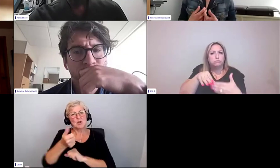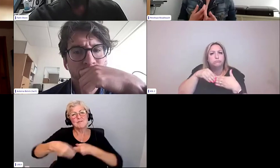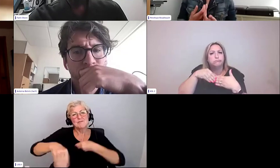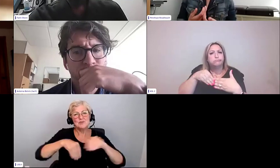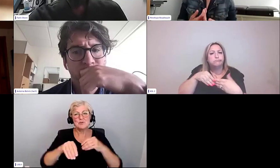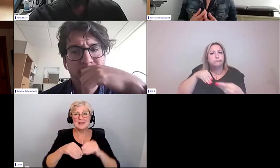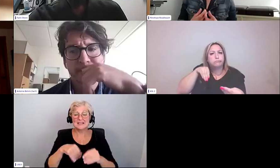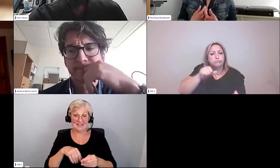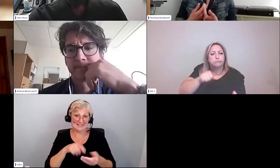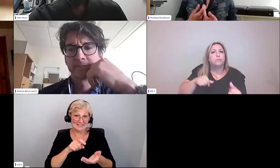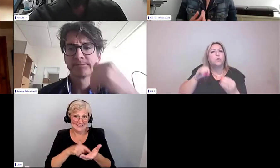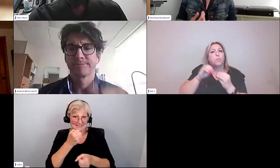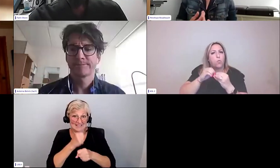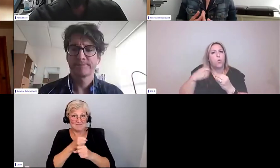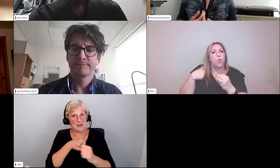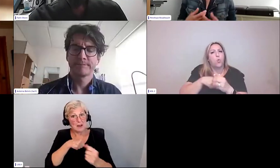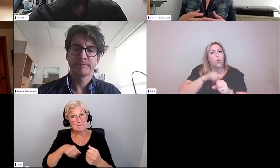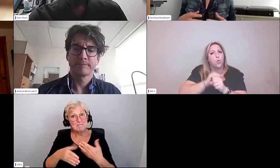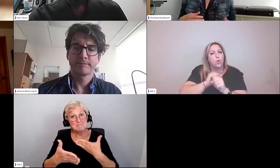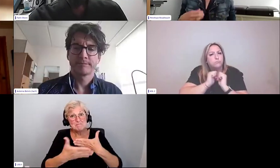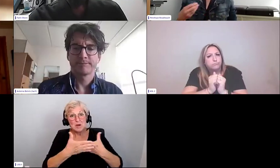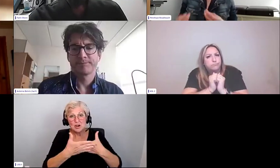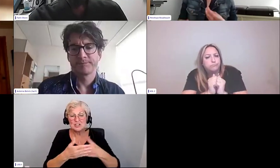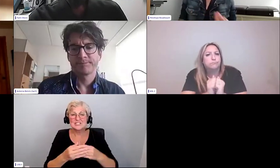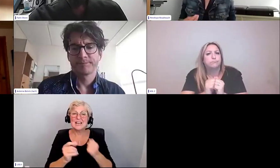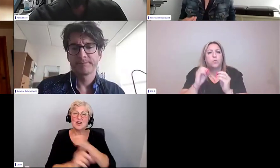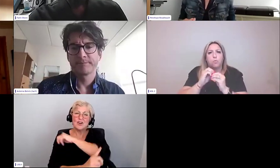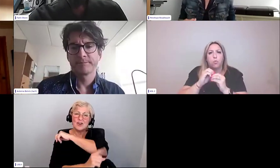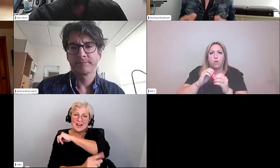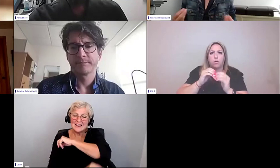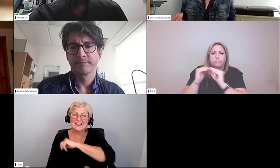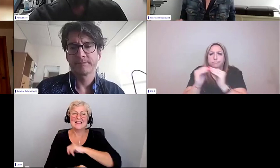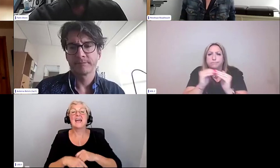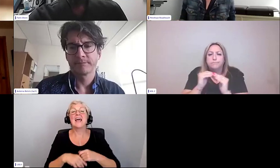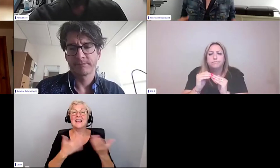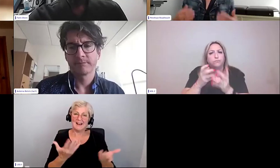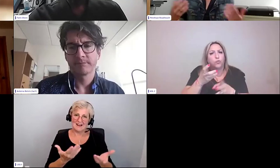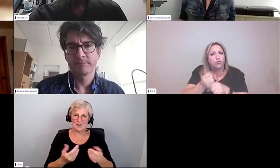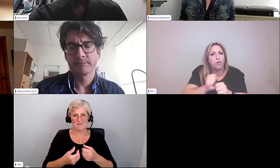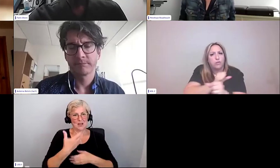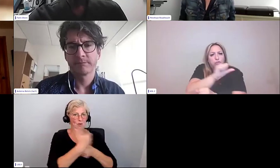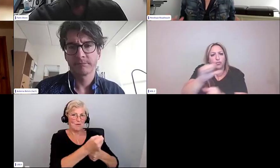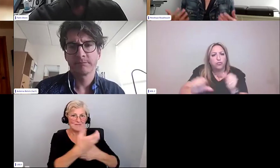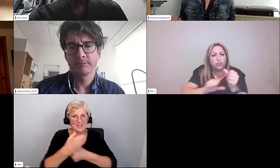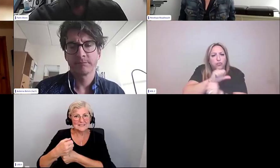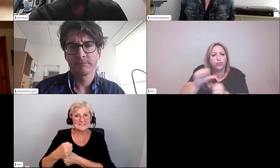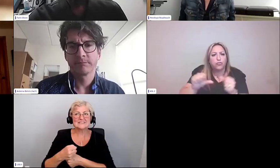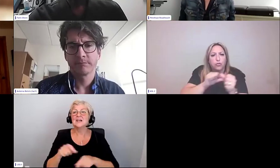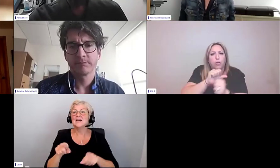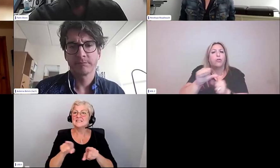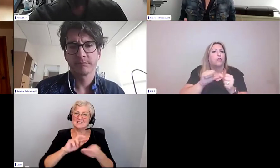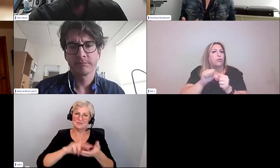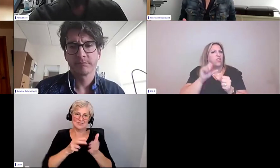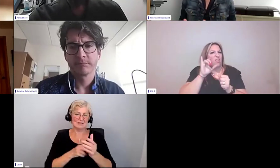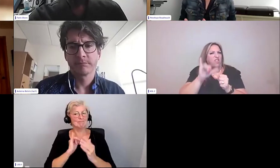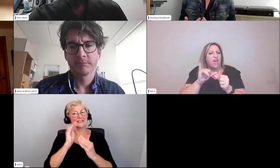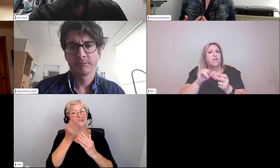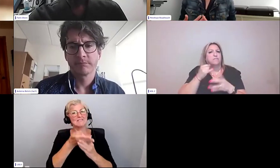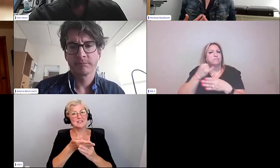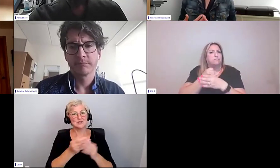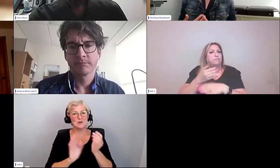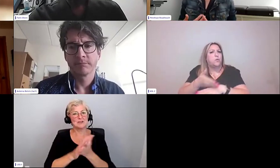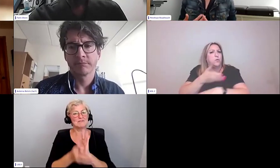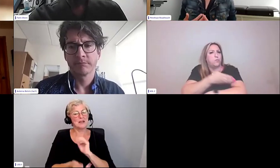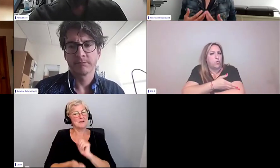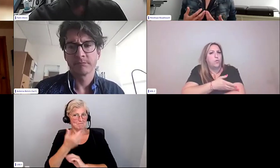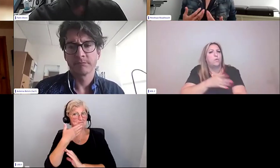And more we work closely together, more we become colleagues, more we trust one another, the intervention is just improved. And